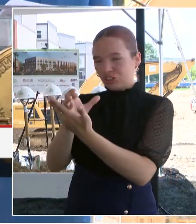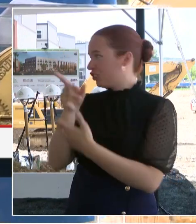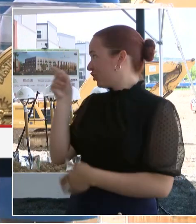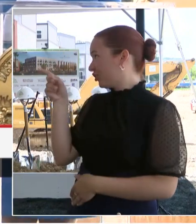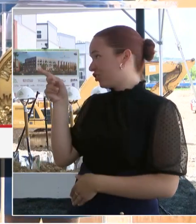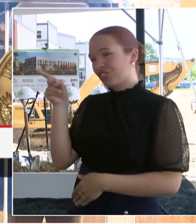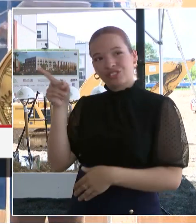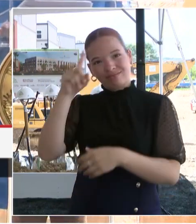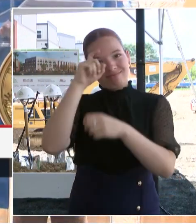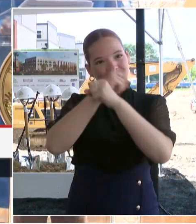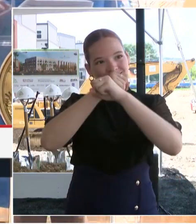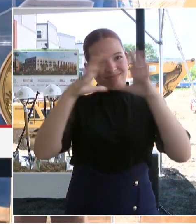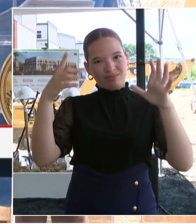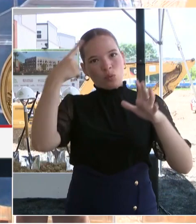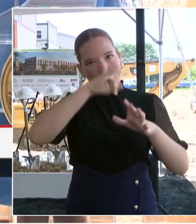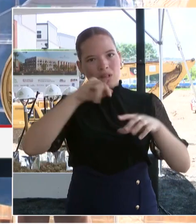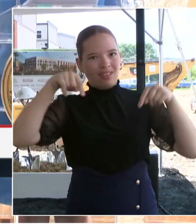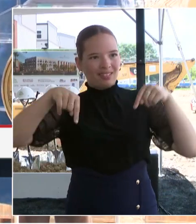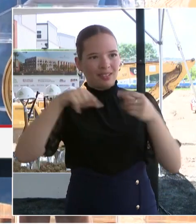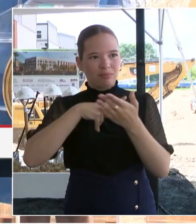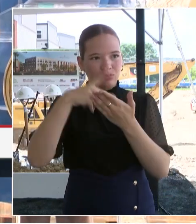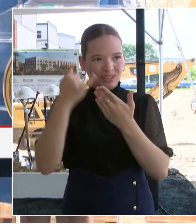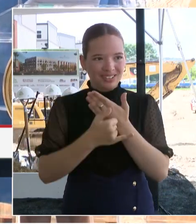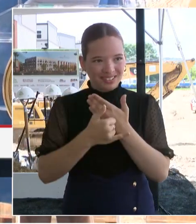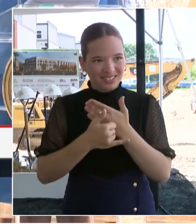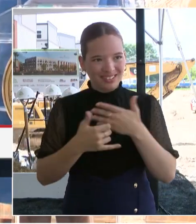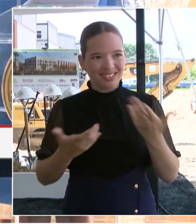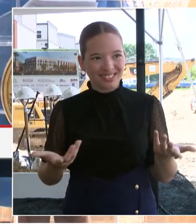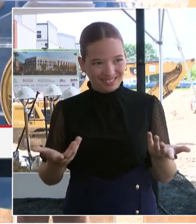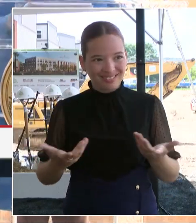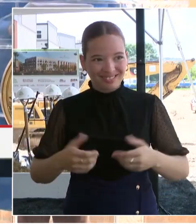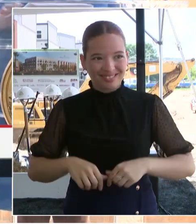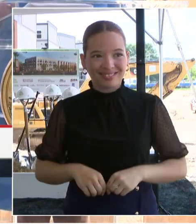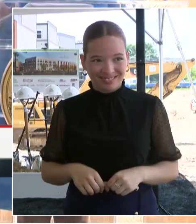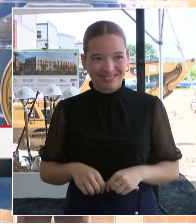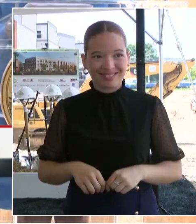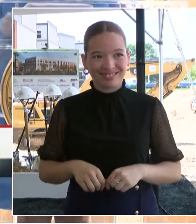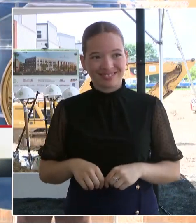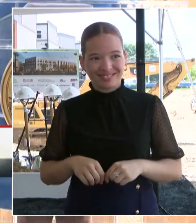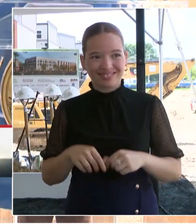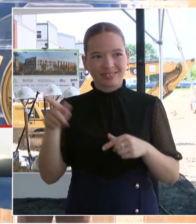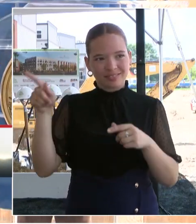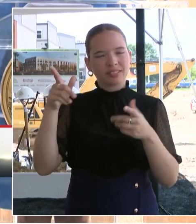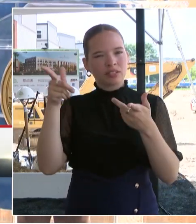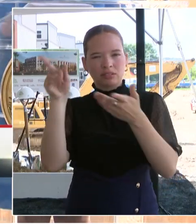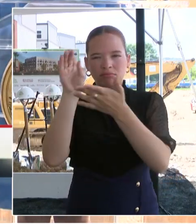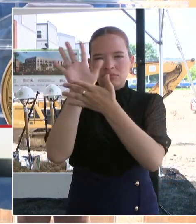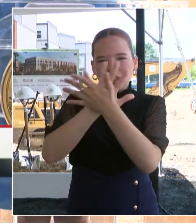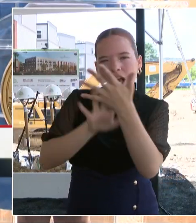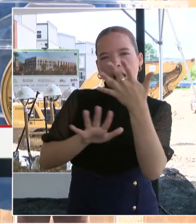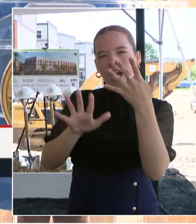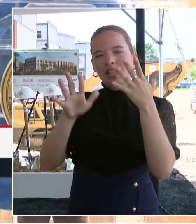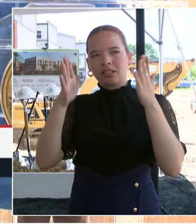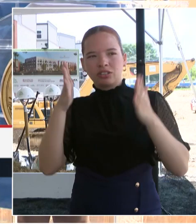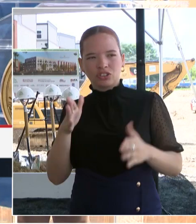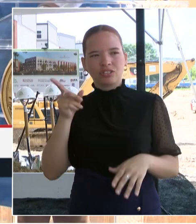Gallison Partners, as well as an entire team of civil and landscape and interior structural behind them that you'll see